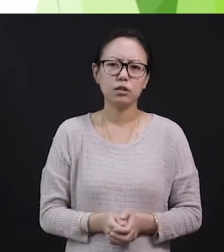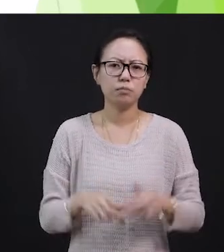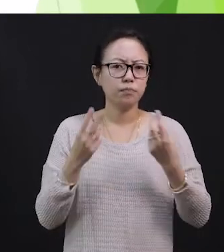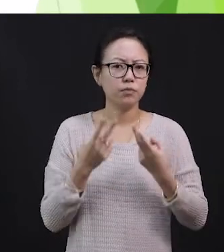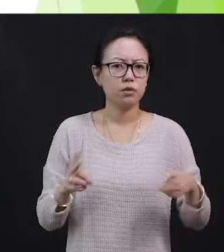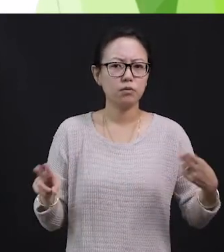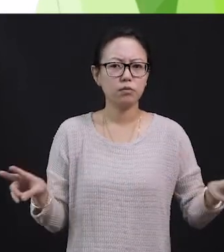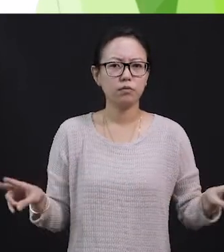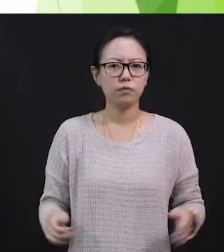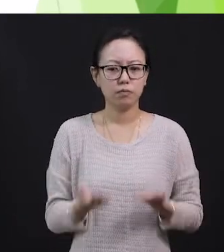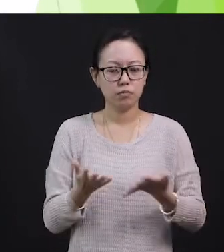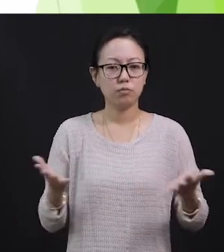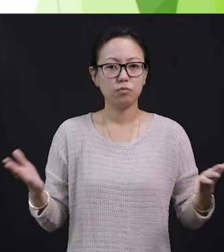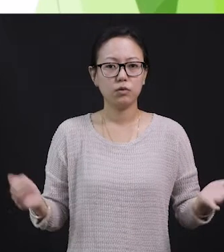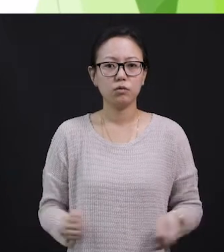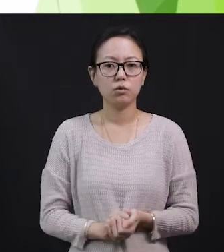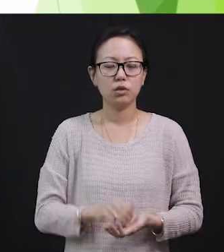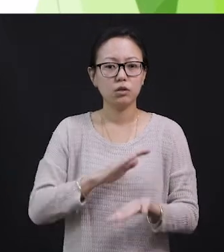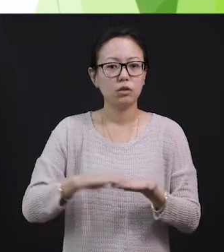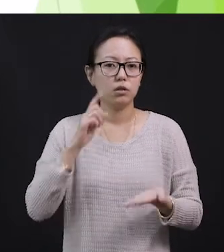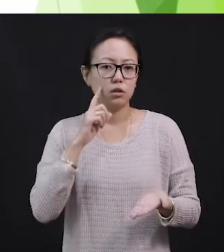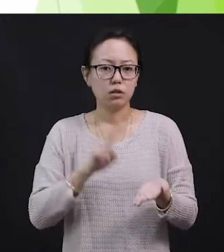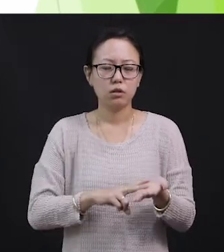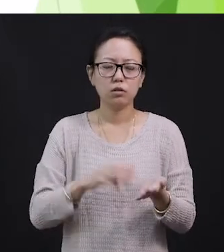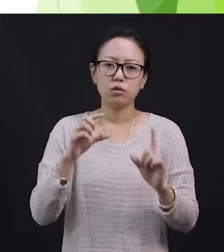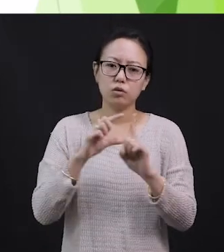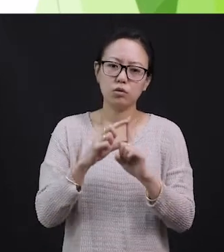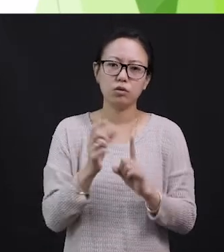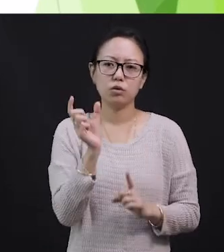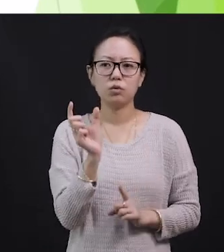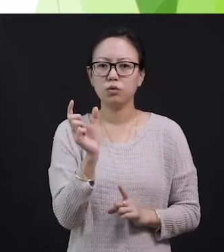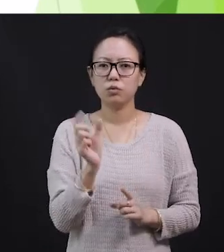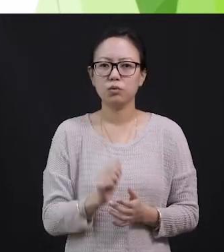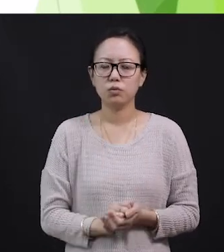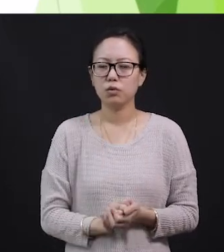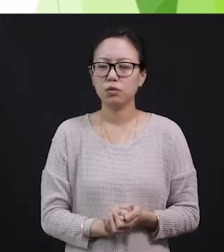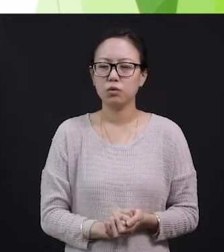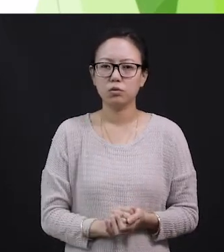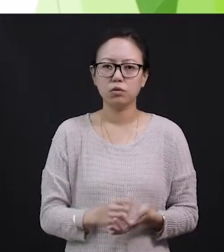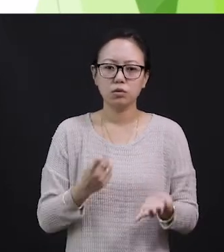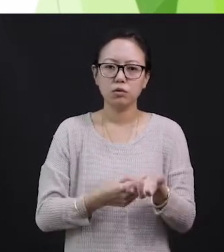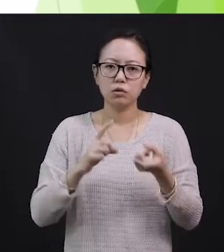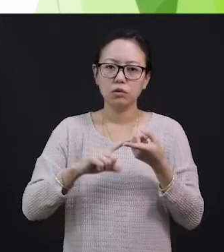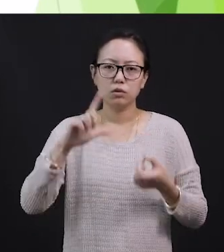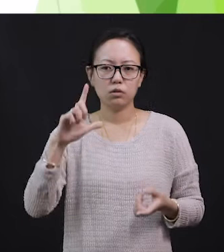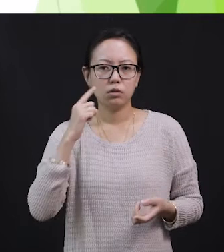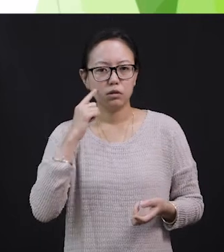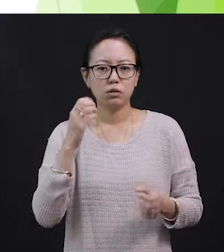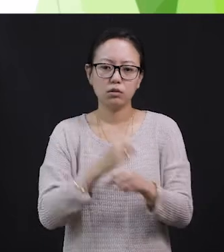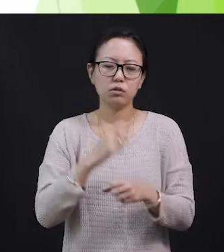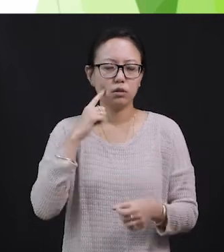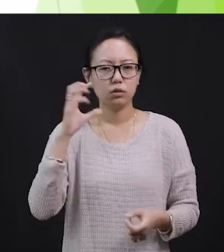things in the Hindu religion which actually wanted a change, which had to